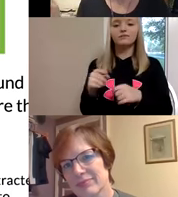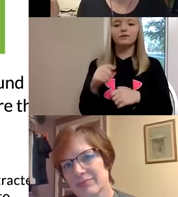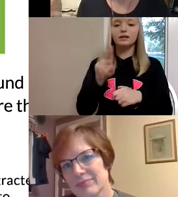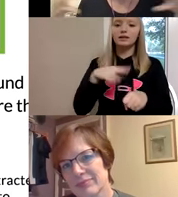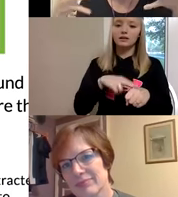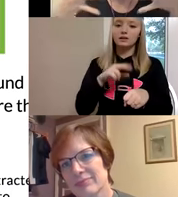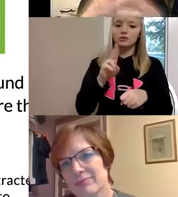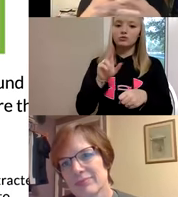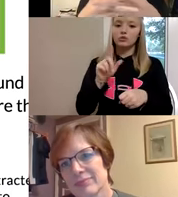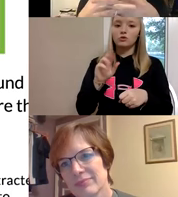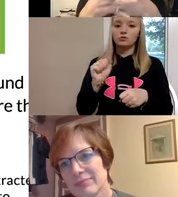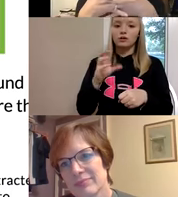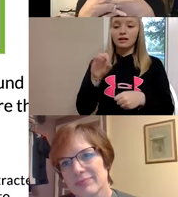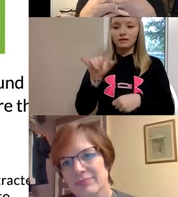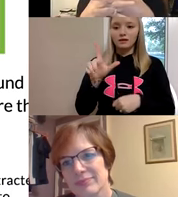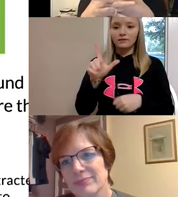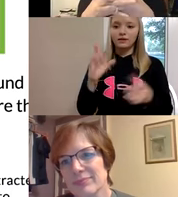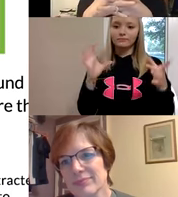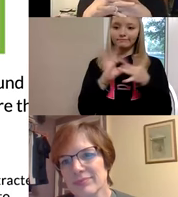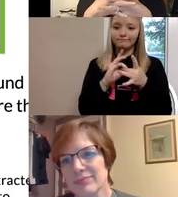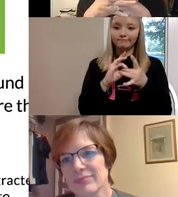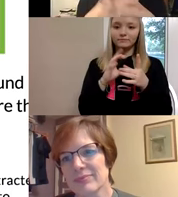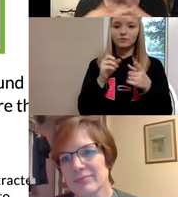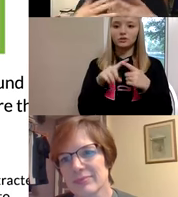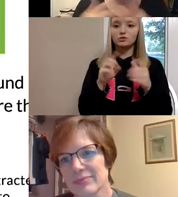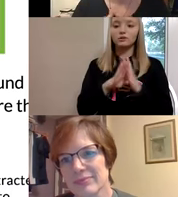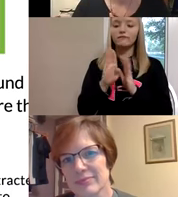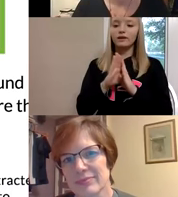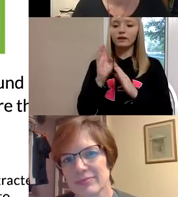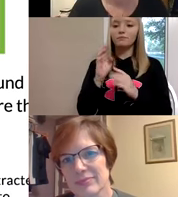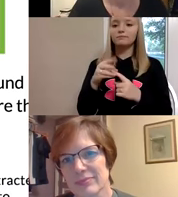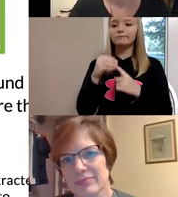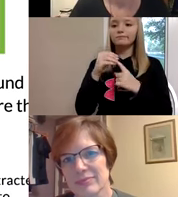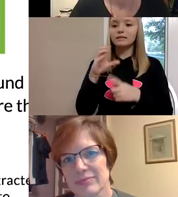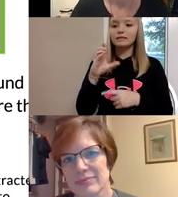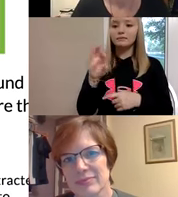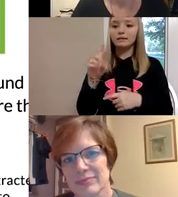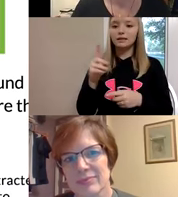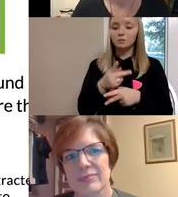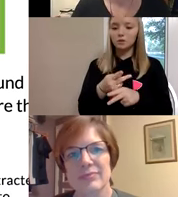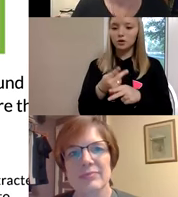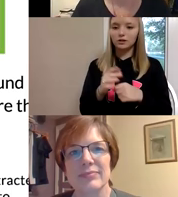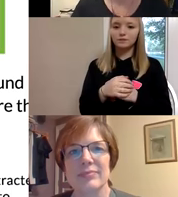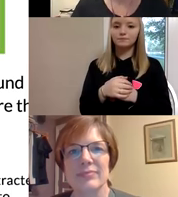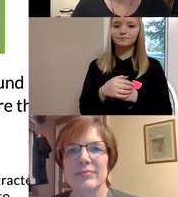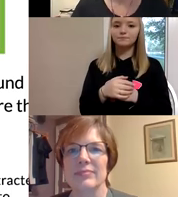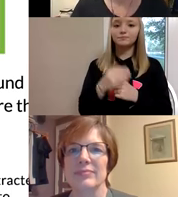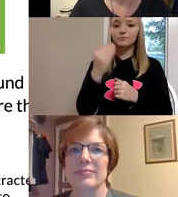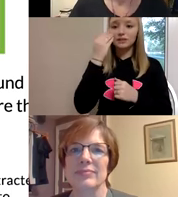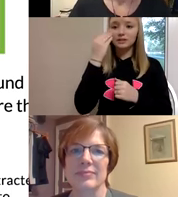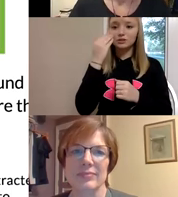Young Living joined forces to develop a one-of-a-kind CBD product. And this is known as Smart